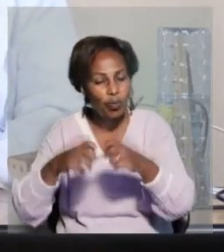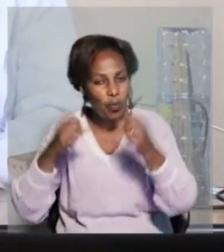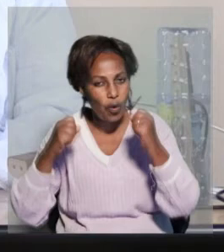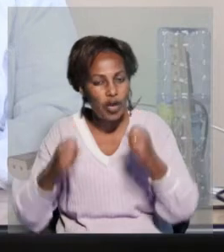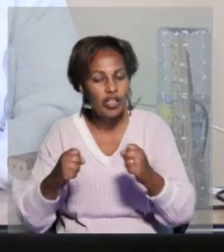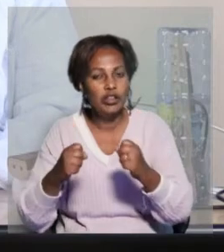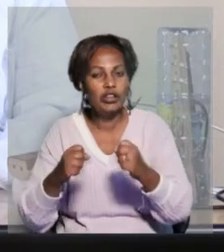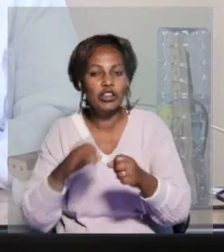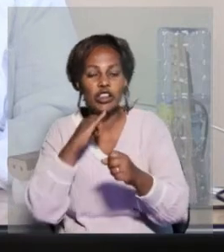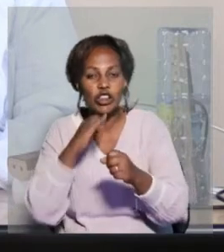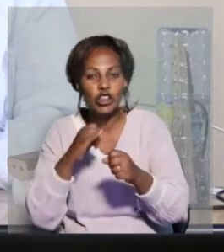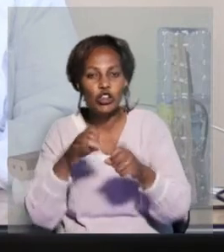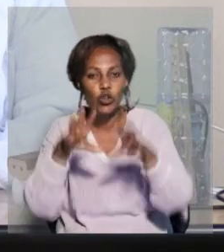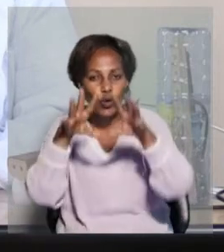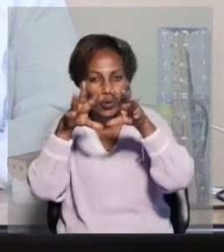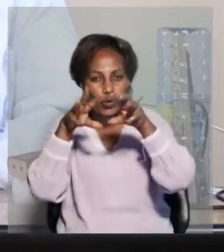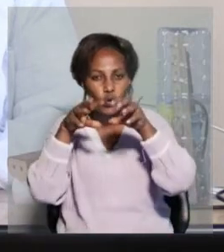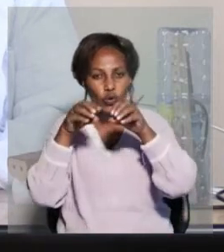consumed